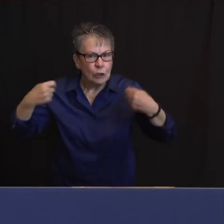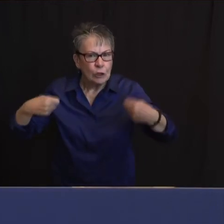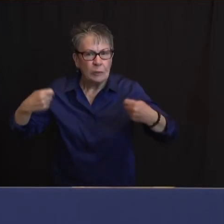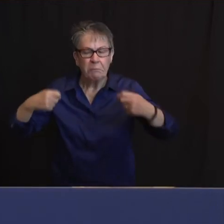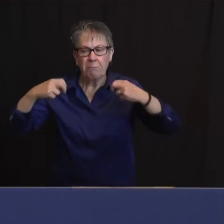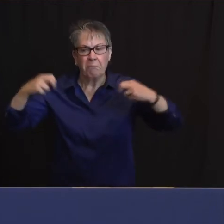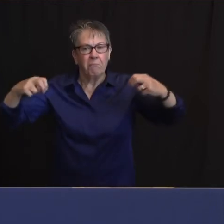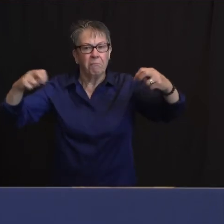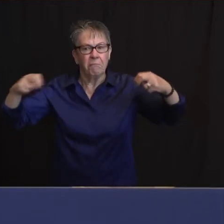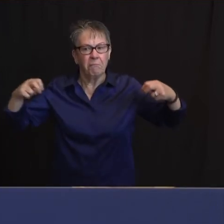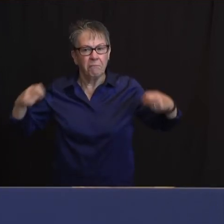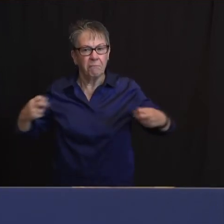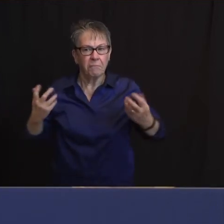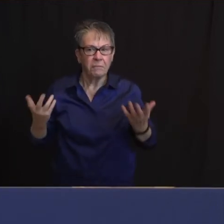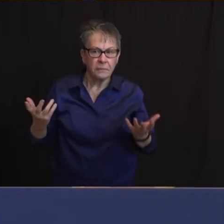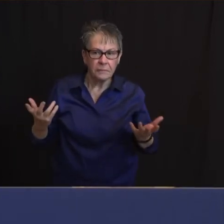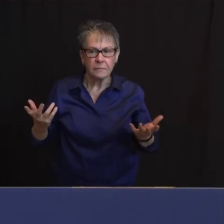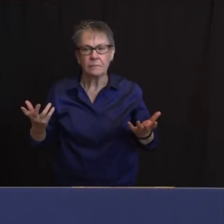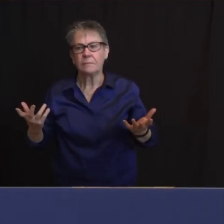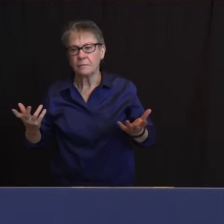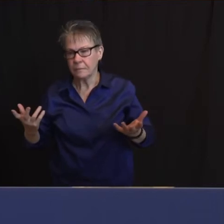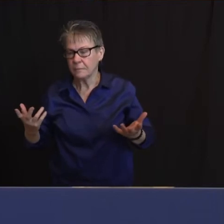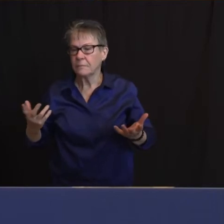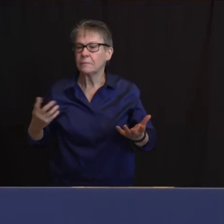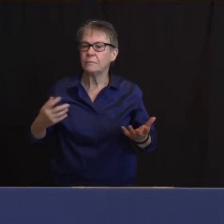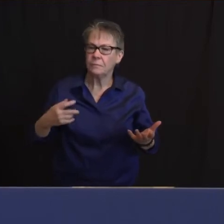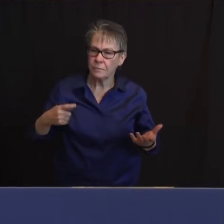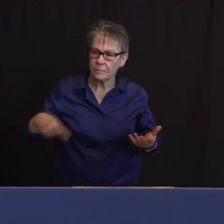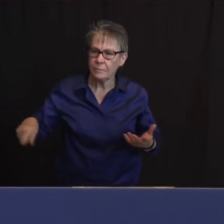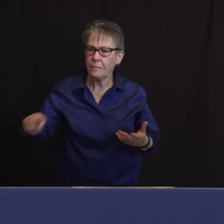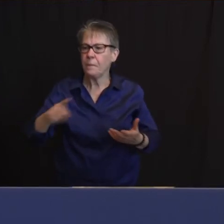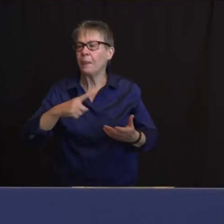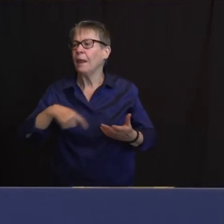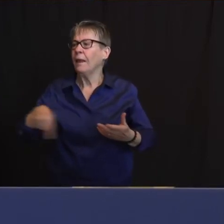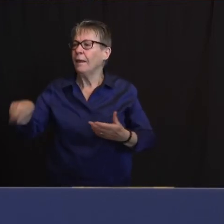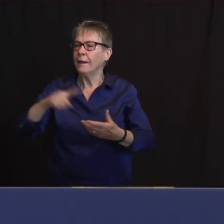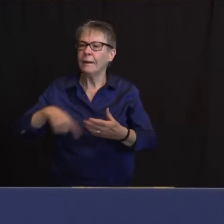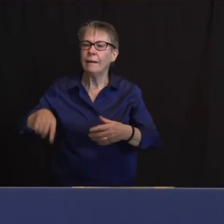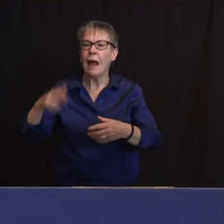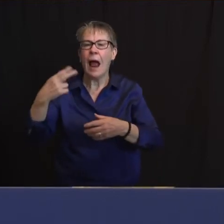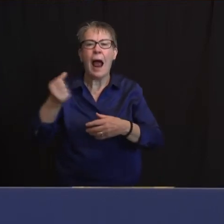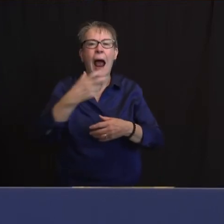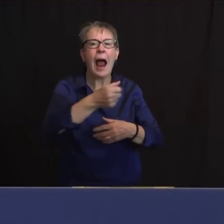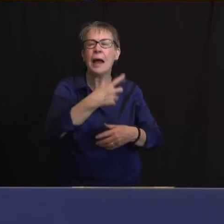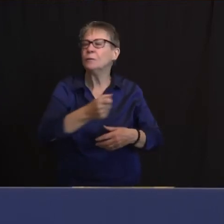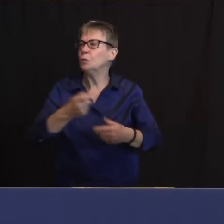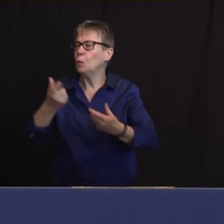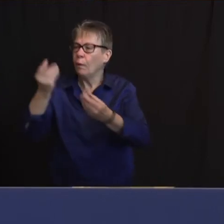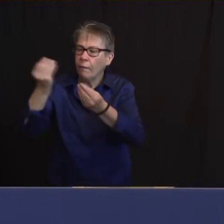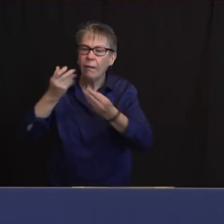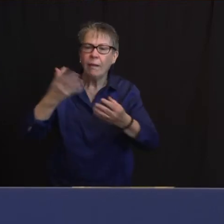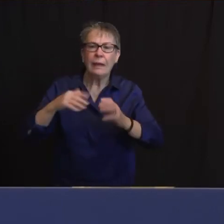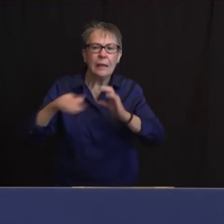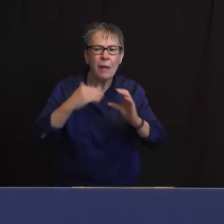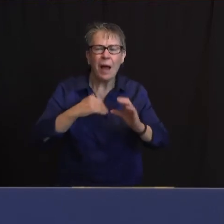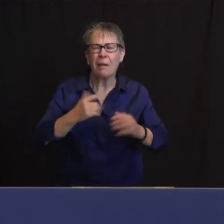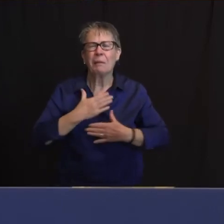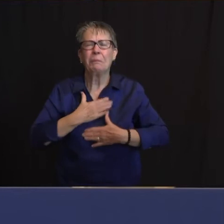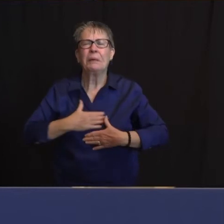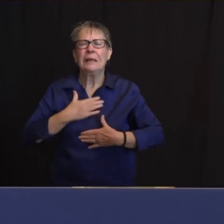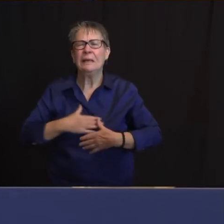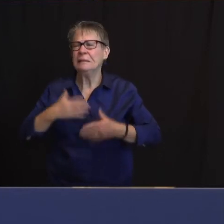respectful input coming to us, including to me personally, making the case to allow us to do that. I think the key thing, folks, if you're